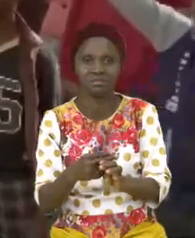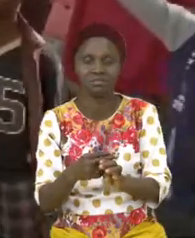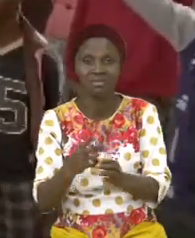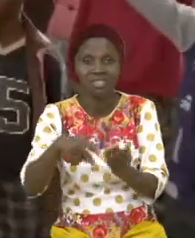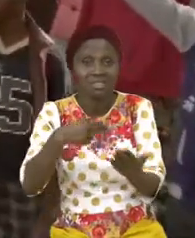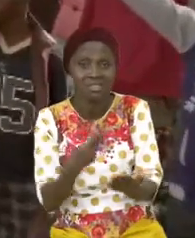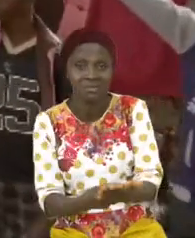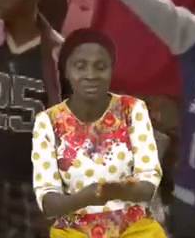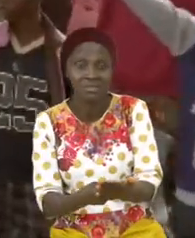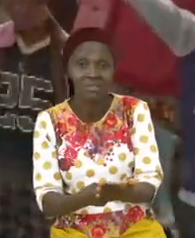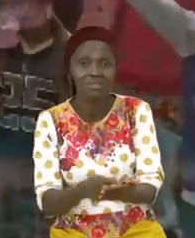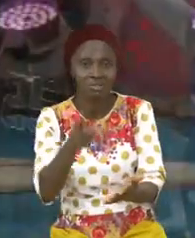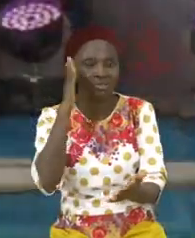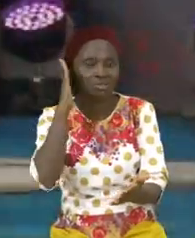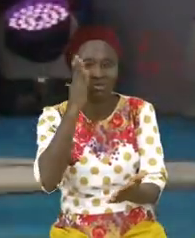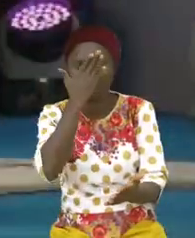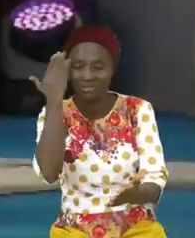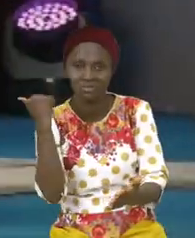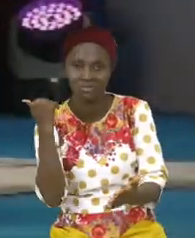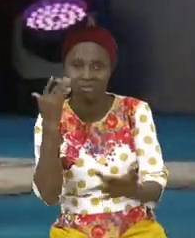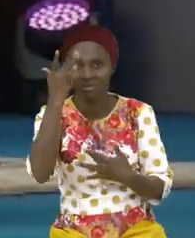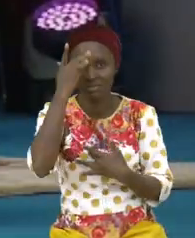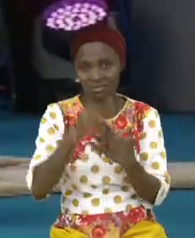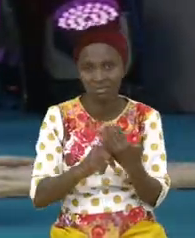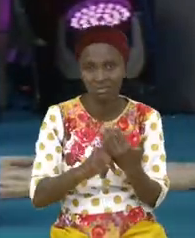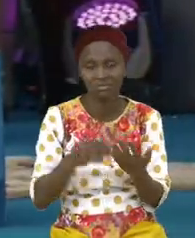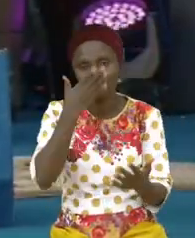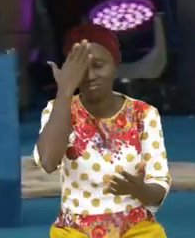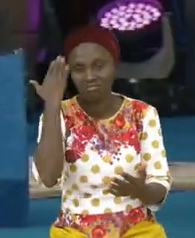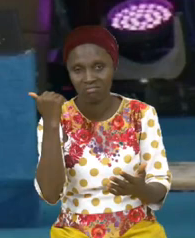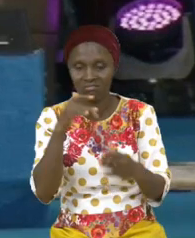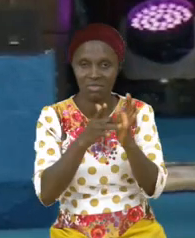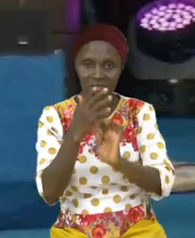Defeat, we forget. Sickness, we forget.